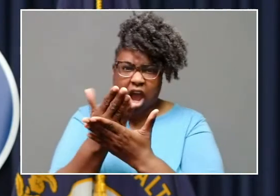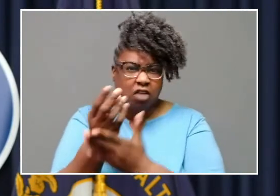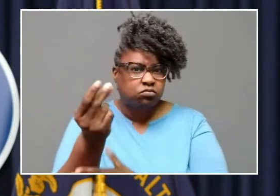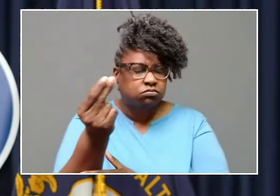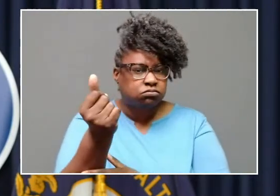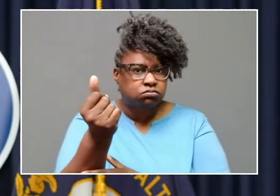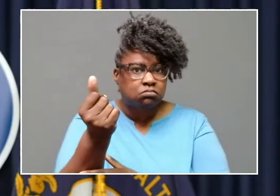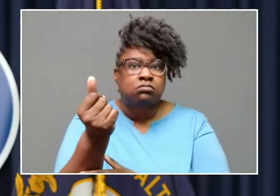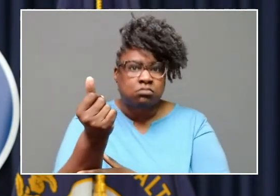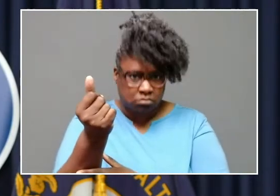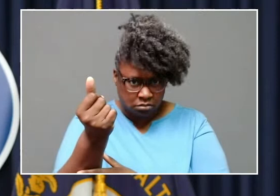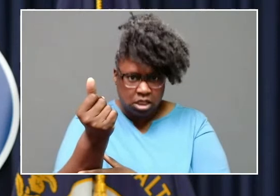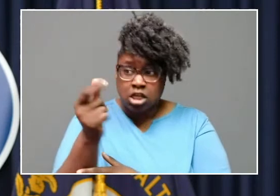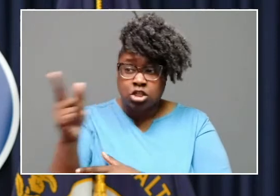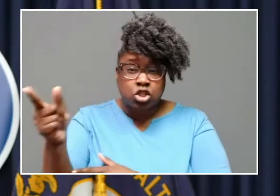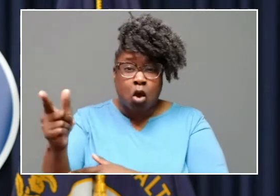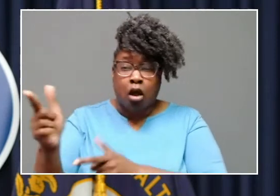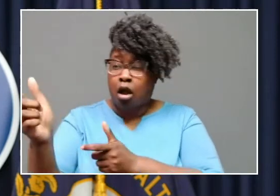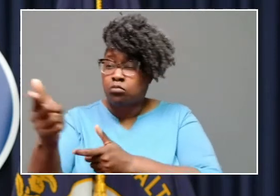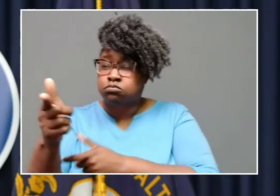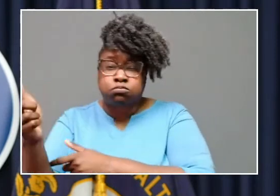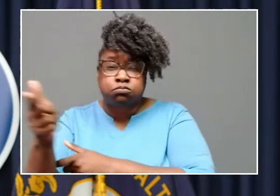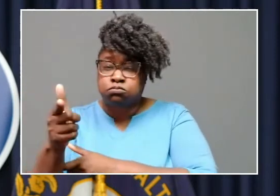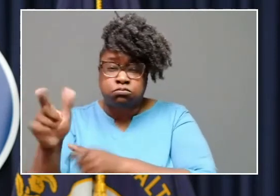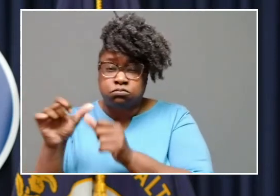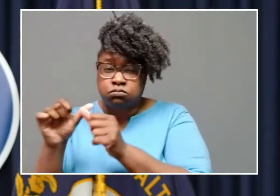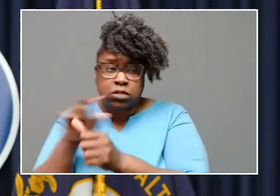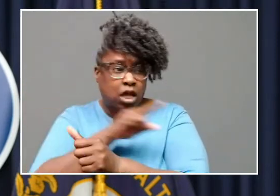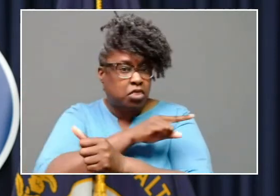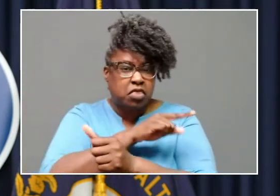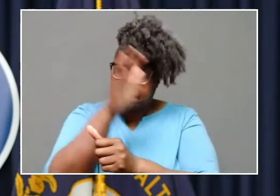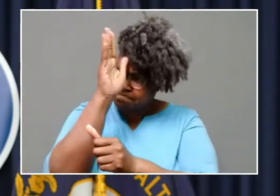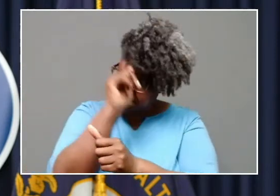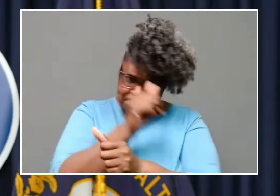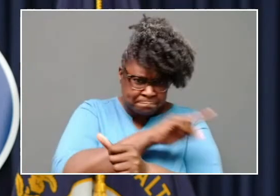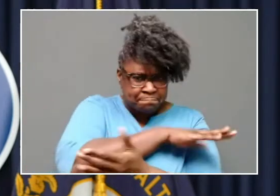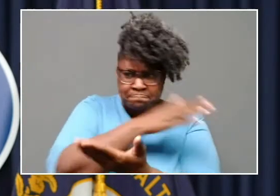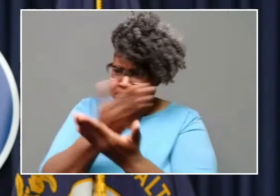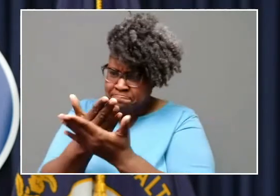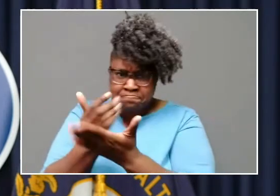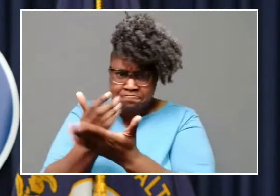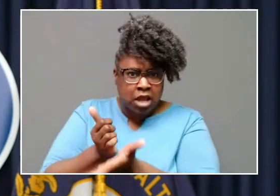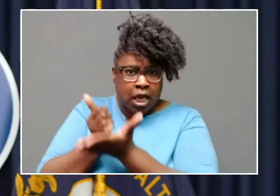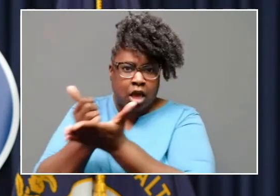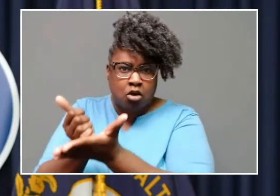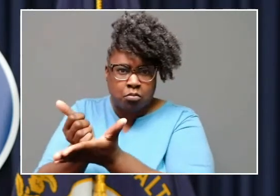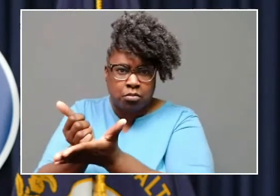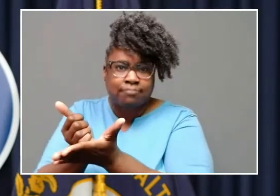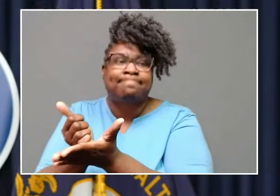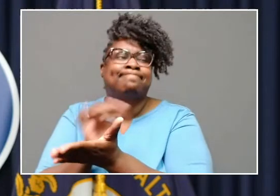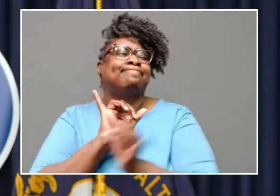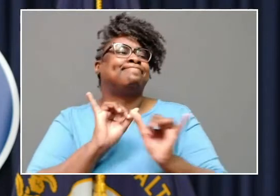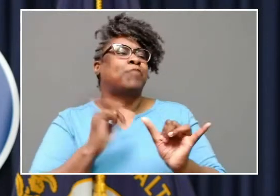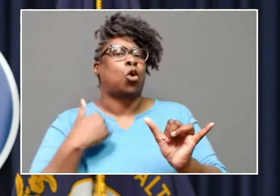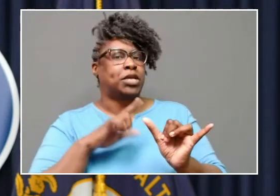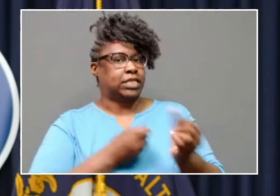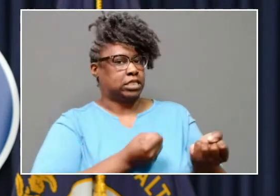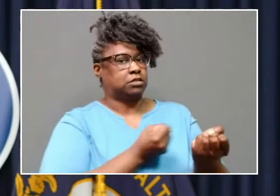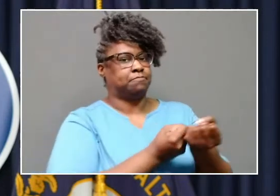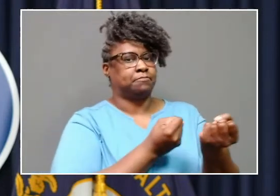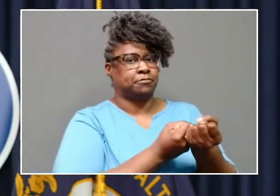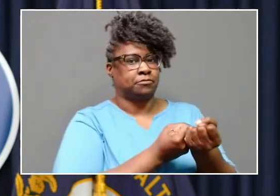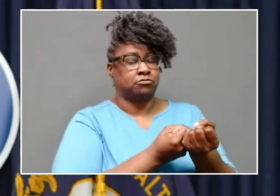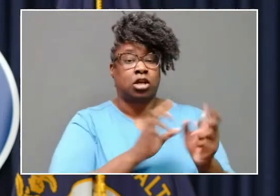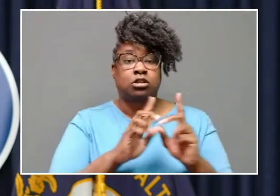gunfire, it is crucial that we do everything we can to support law enforcement and public safety. This month, our Department of Criminal